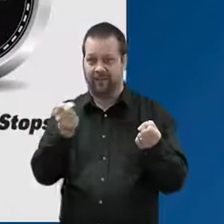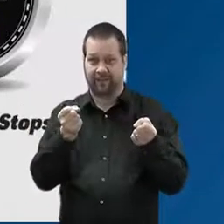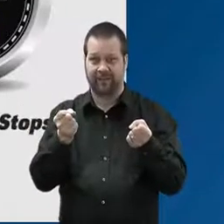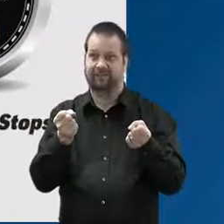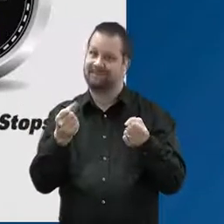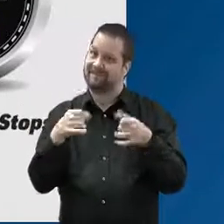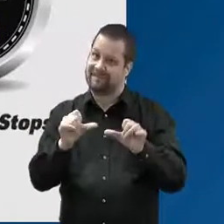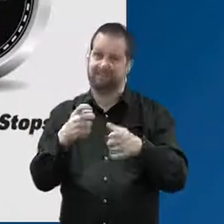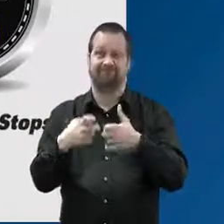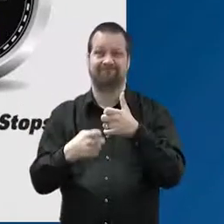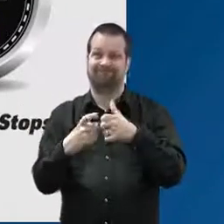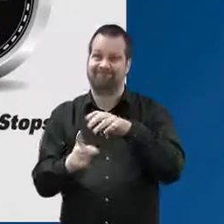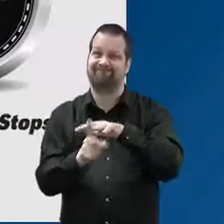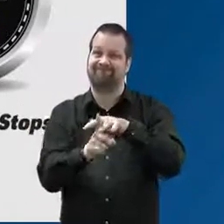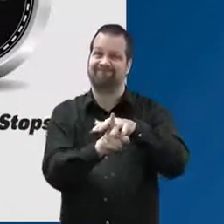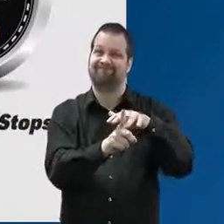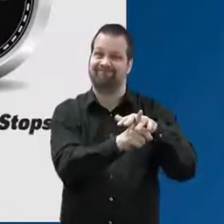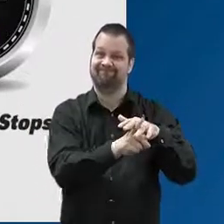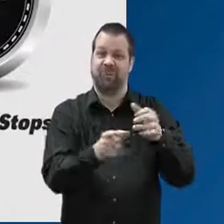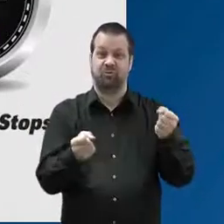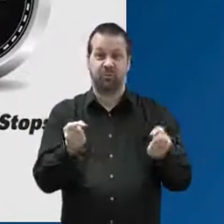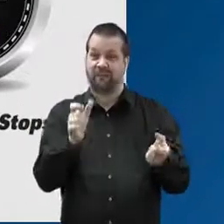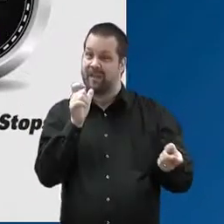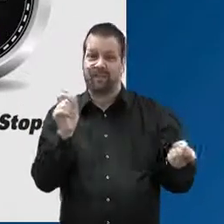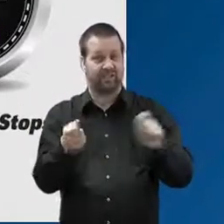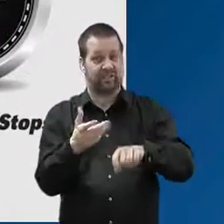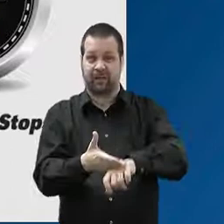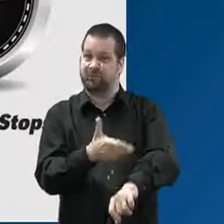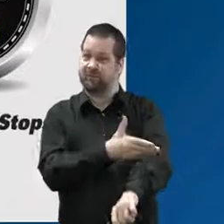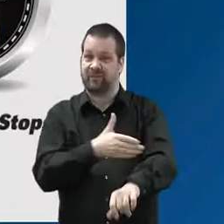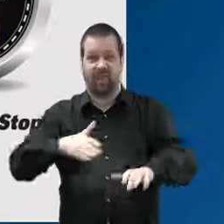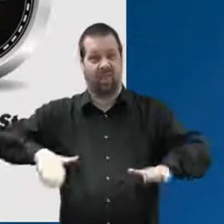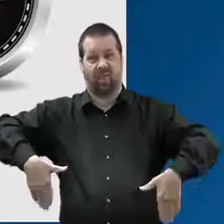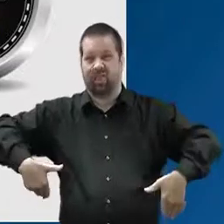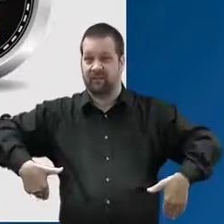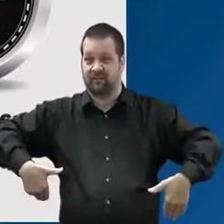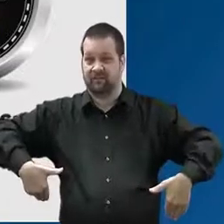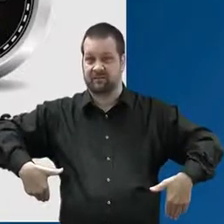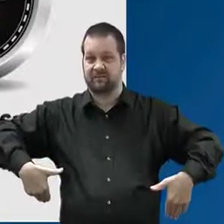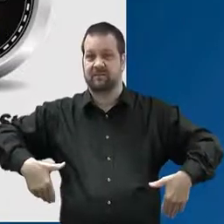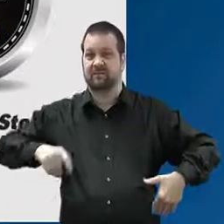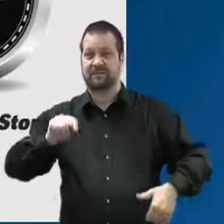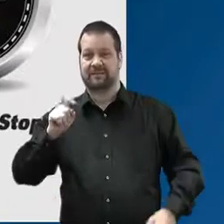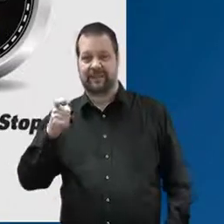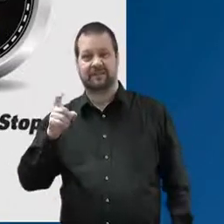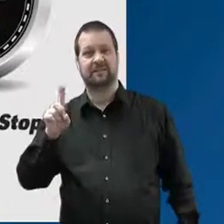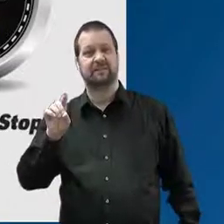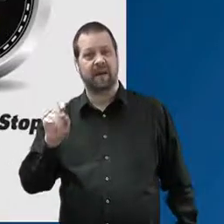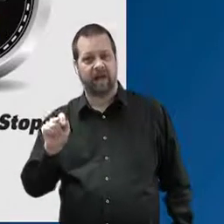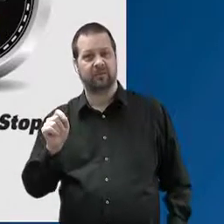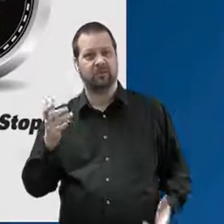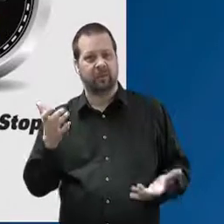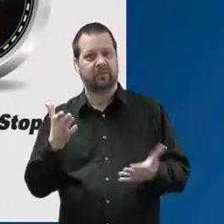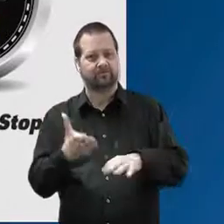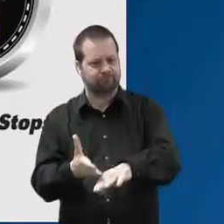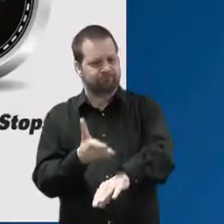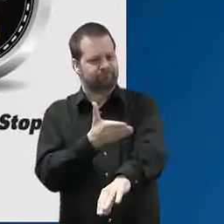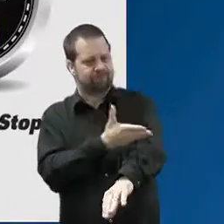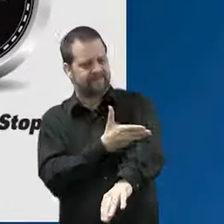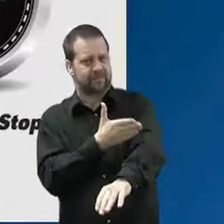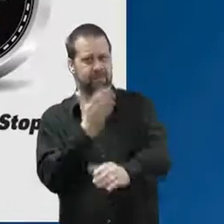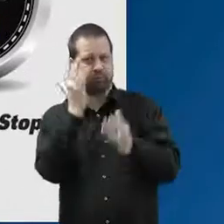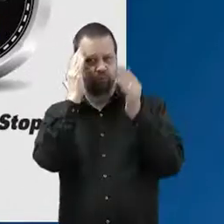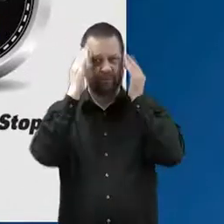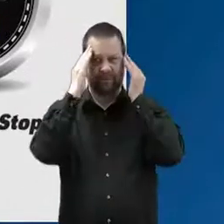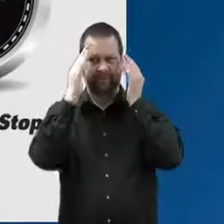that drivers are not changing their behaviors. So TxDOT wants to raise awareness on the dangers of distracted driving by encouraging